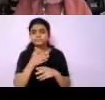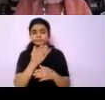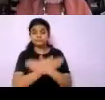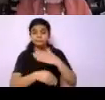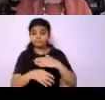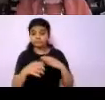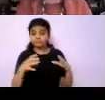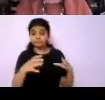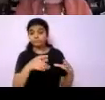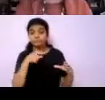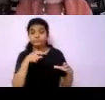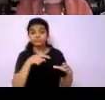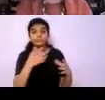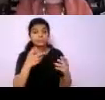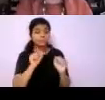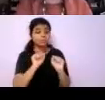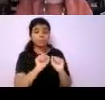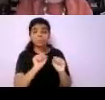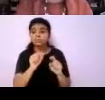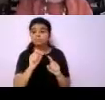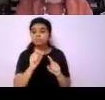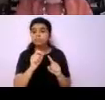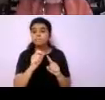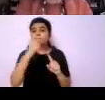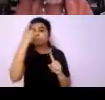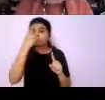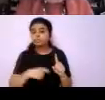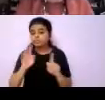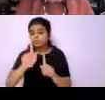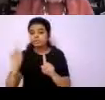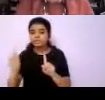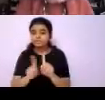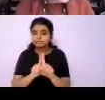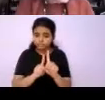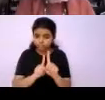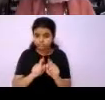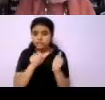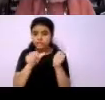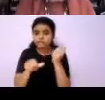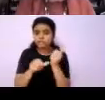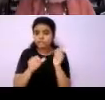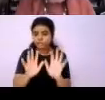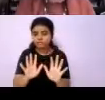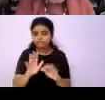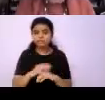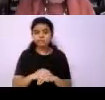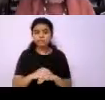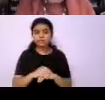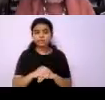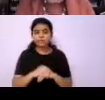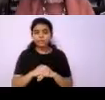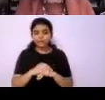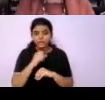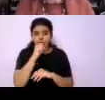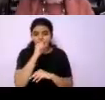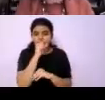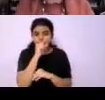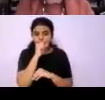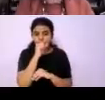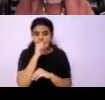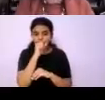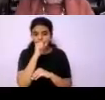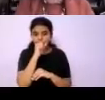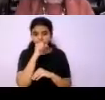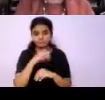people utilizing personal assistance, she notes, ironically, handing over the authorship